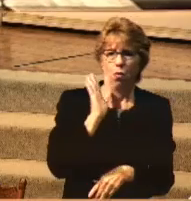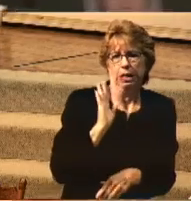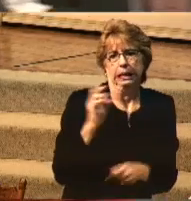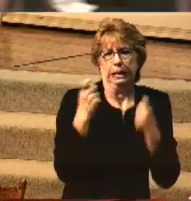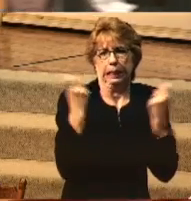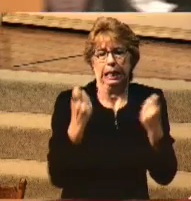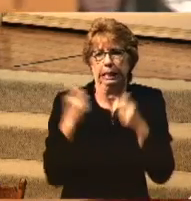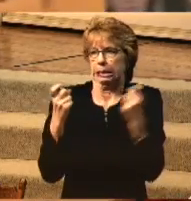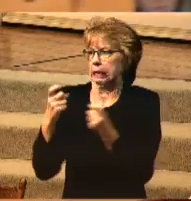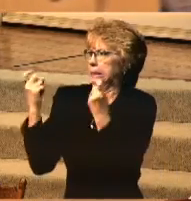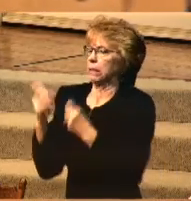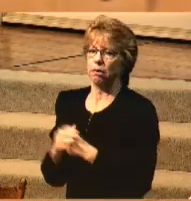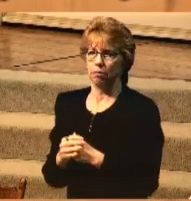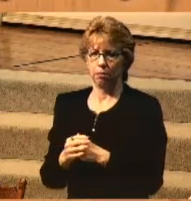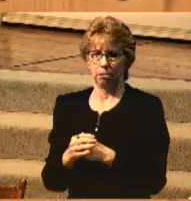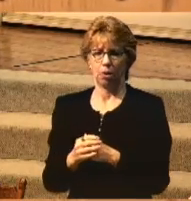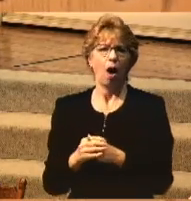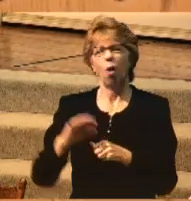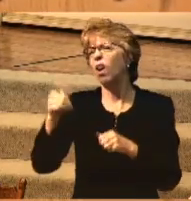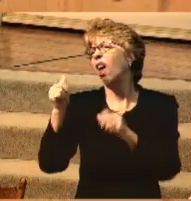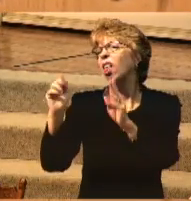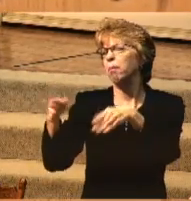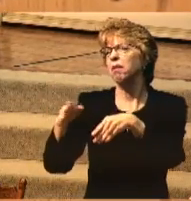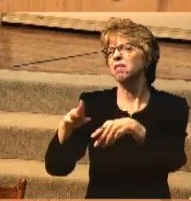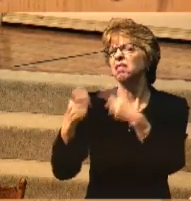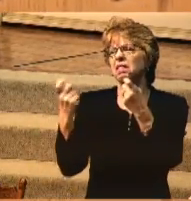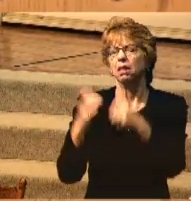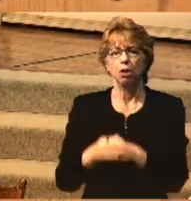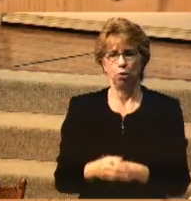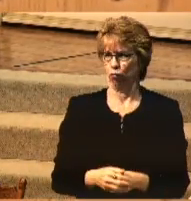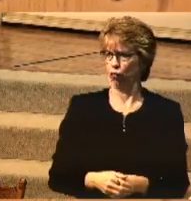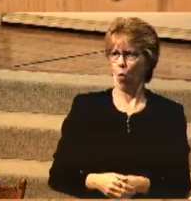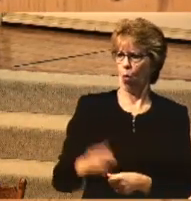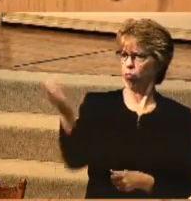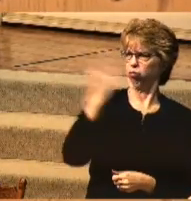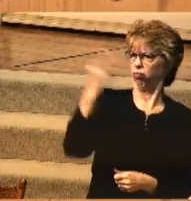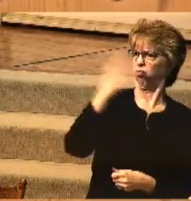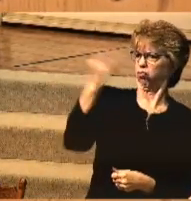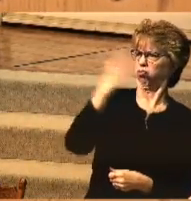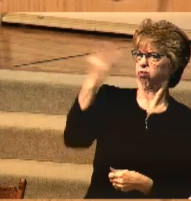else's sin, well, that's, you know, I can deal with that. But don't you preach about my sin.